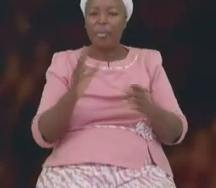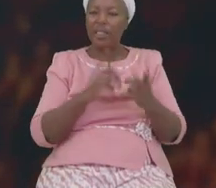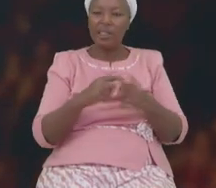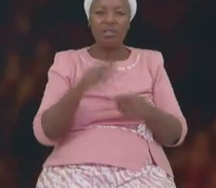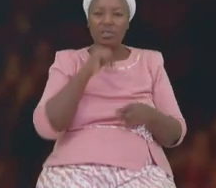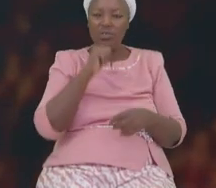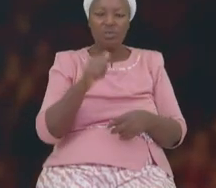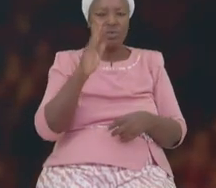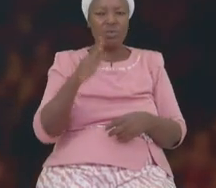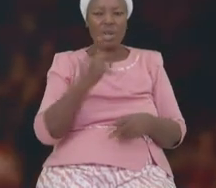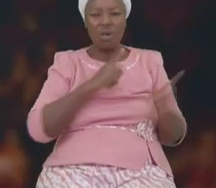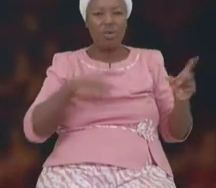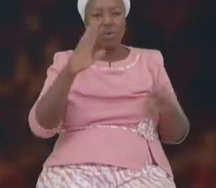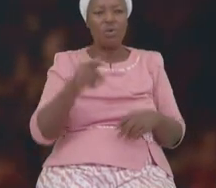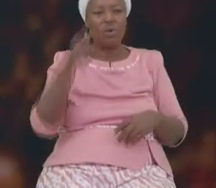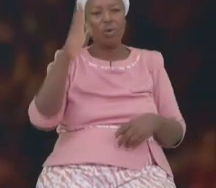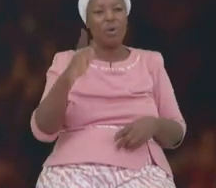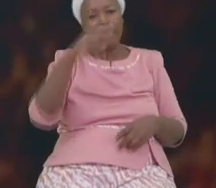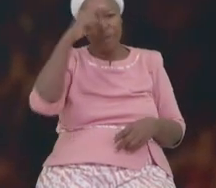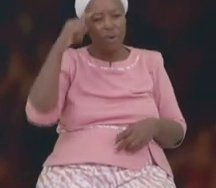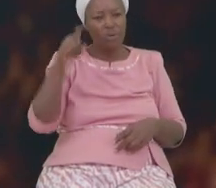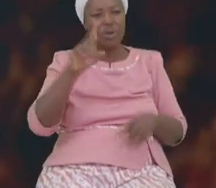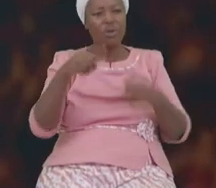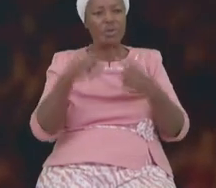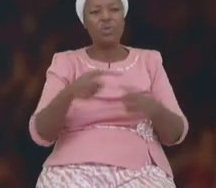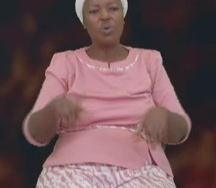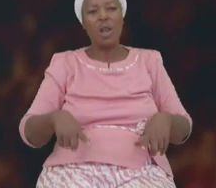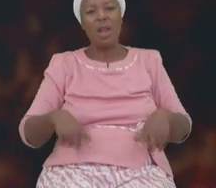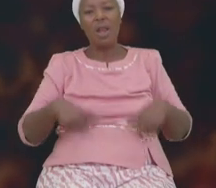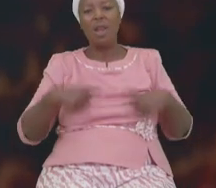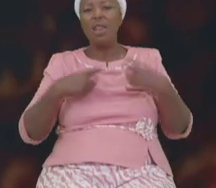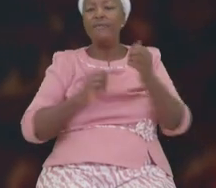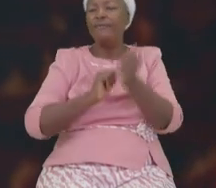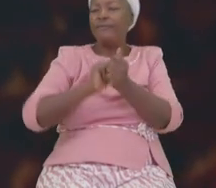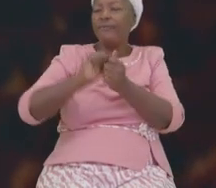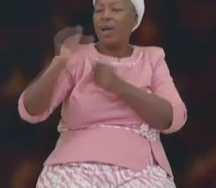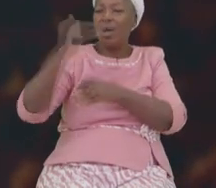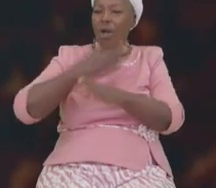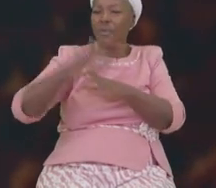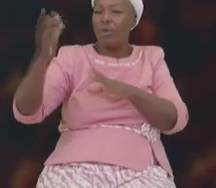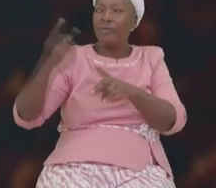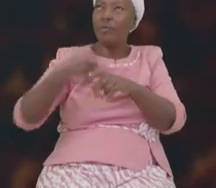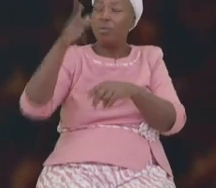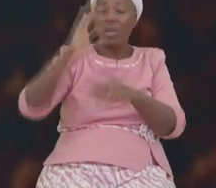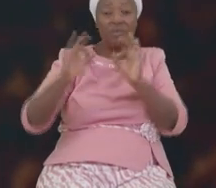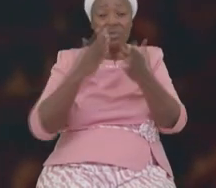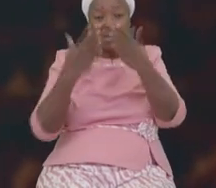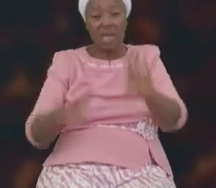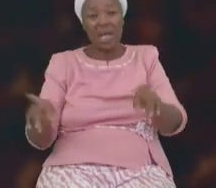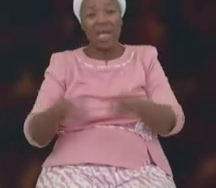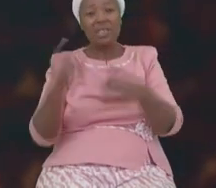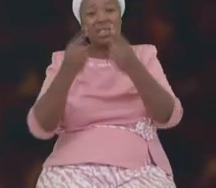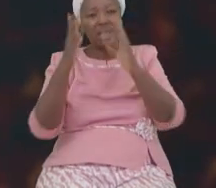thy God. Because you are going to live far away on the other side if you die as a